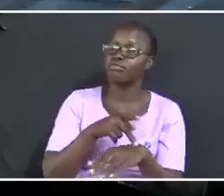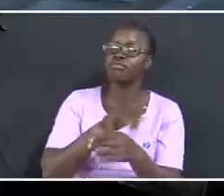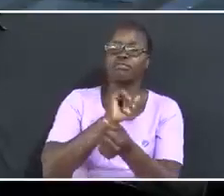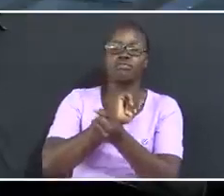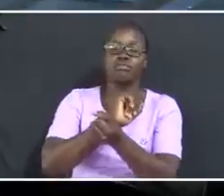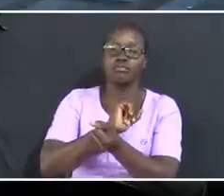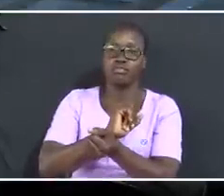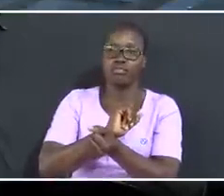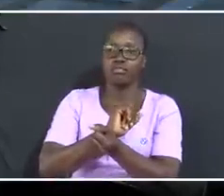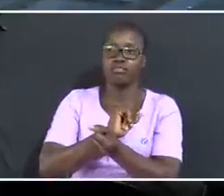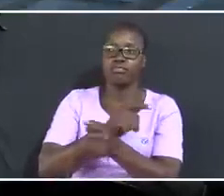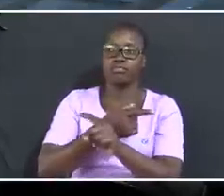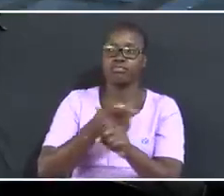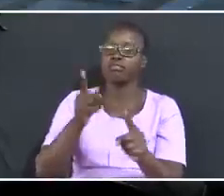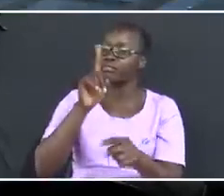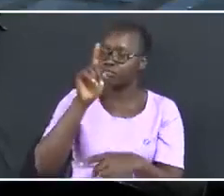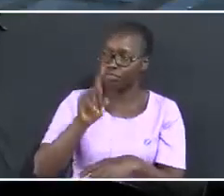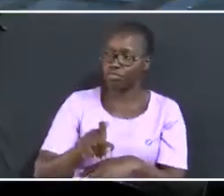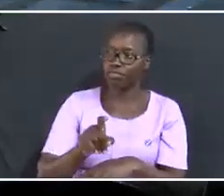jail, but